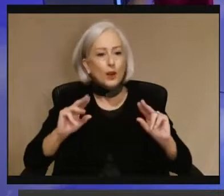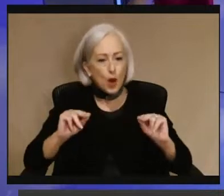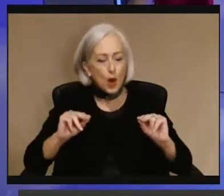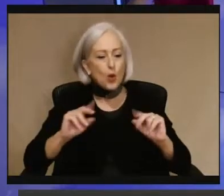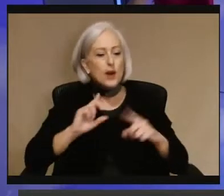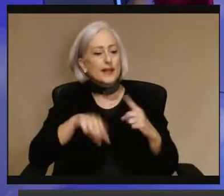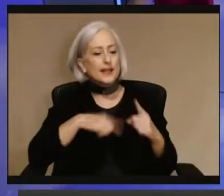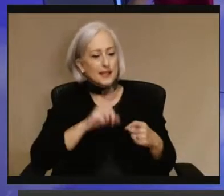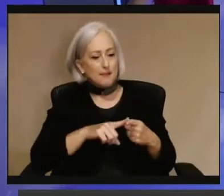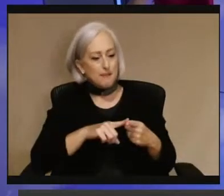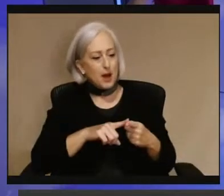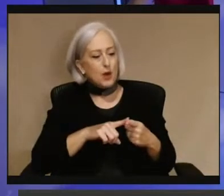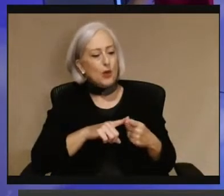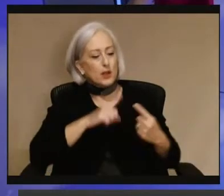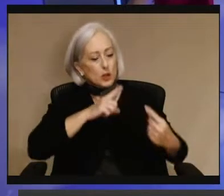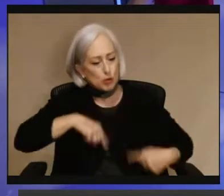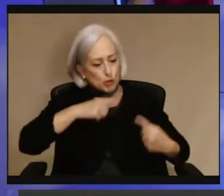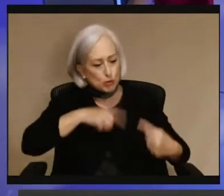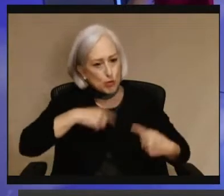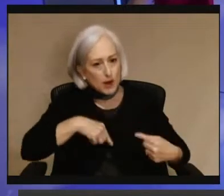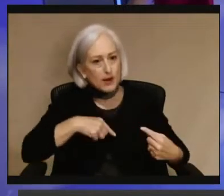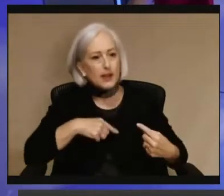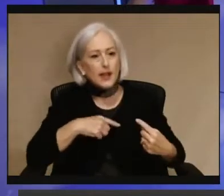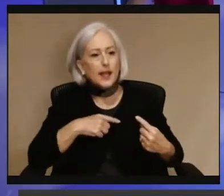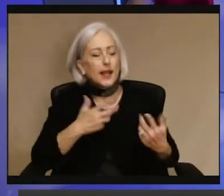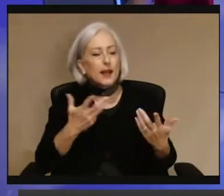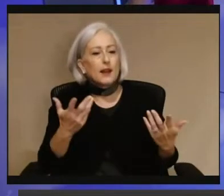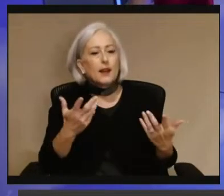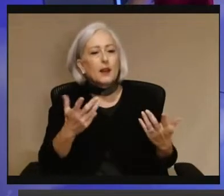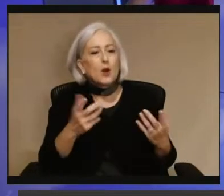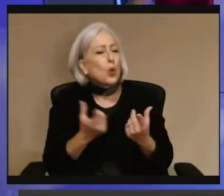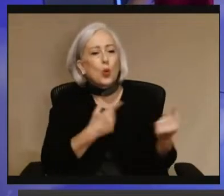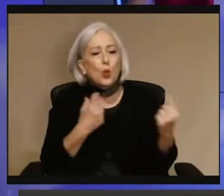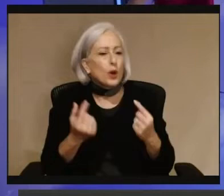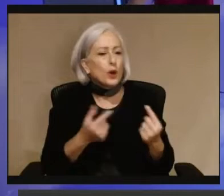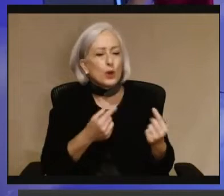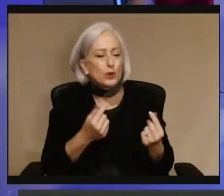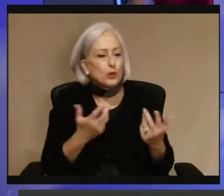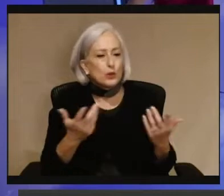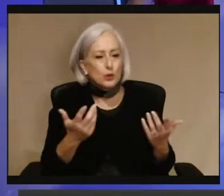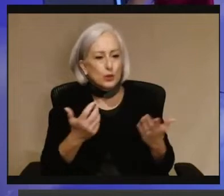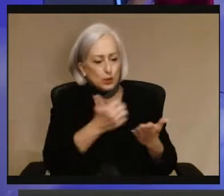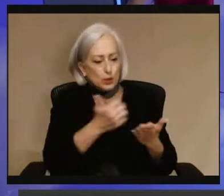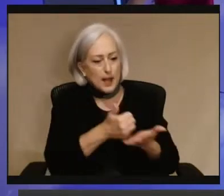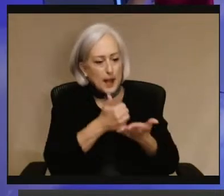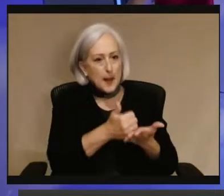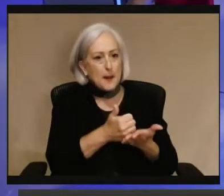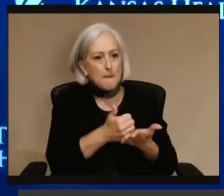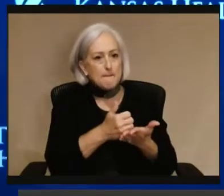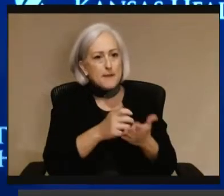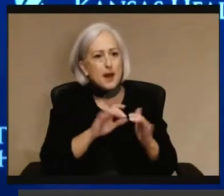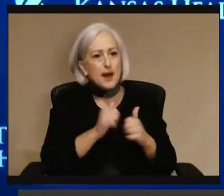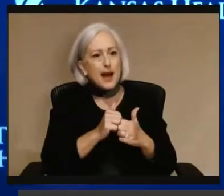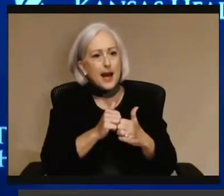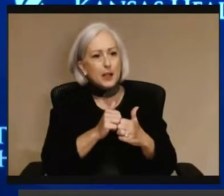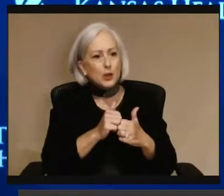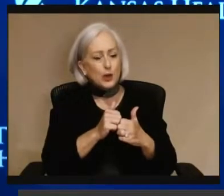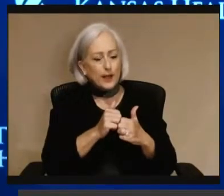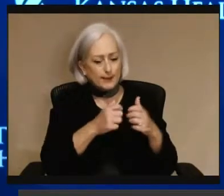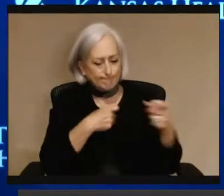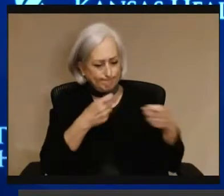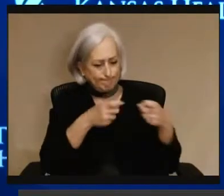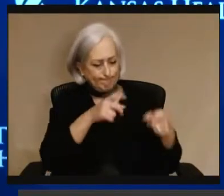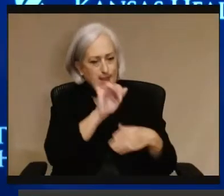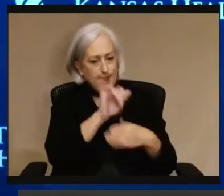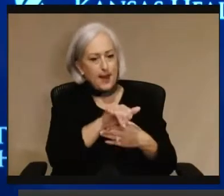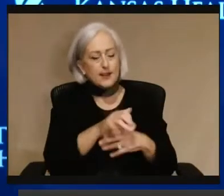true is that? It seems easier said than done, Dr. Nowalnik, but how do we tackle that? Well, I think that the first part